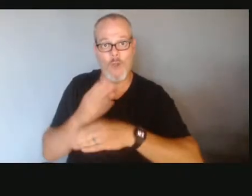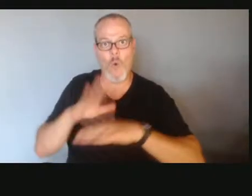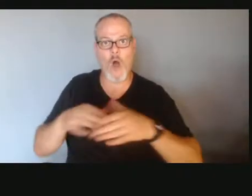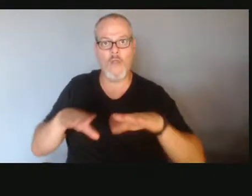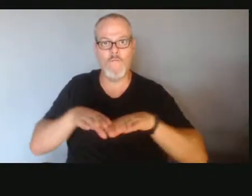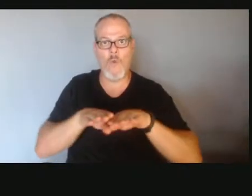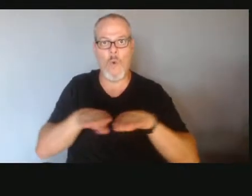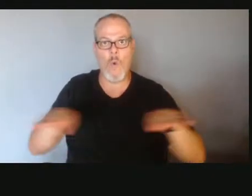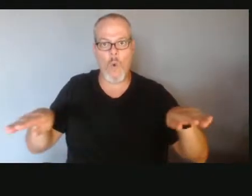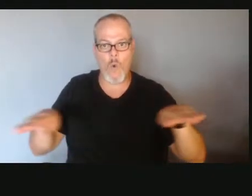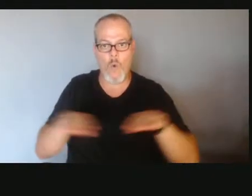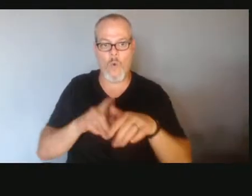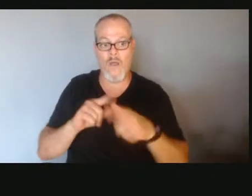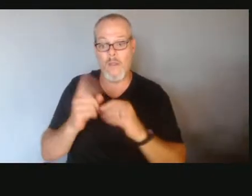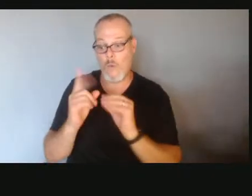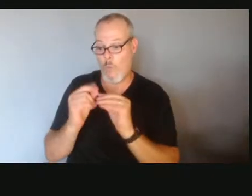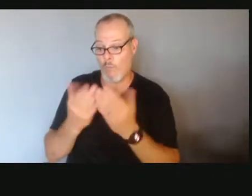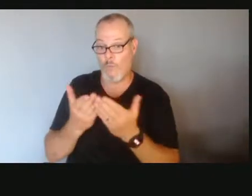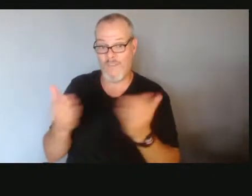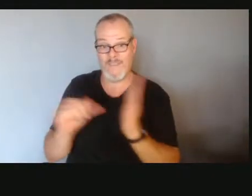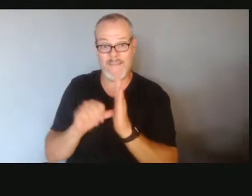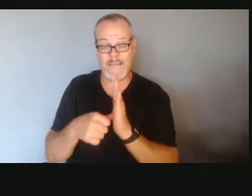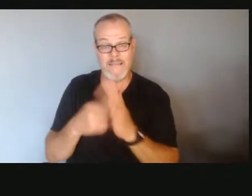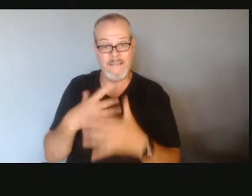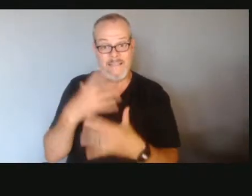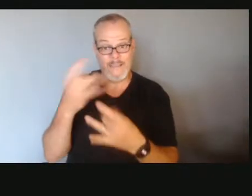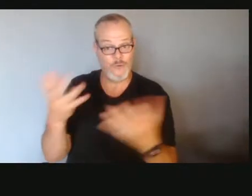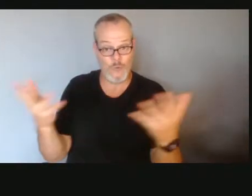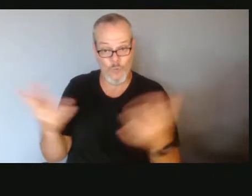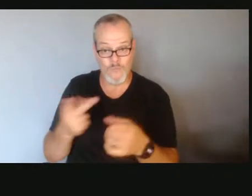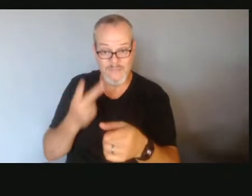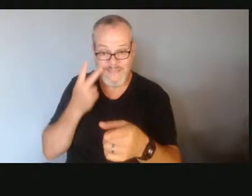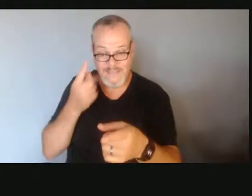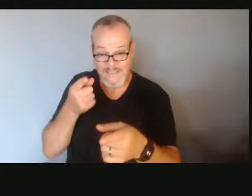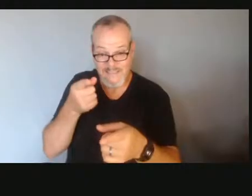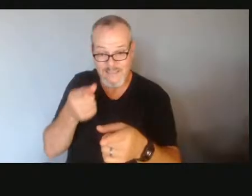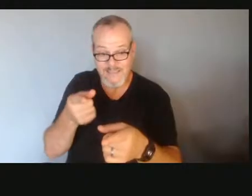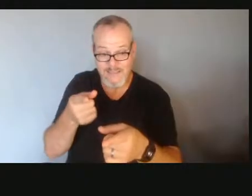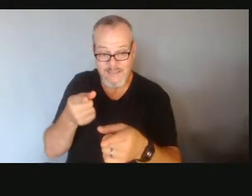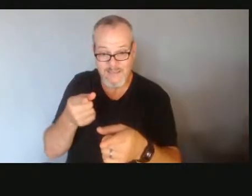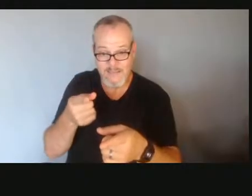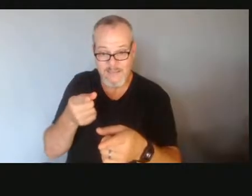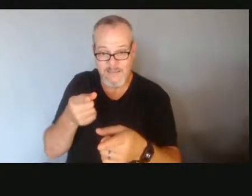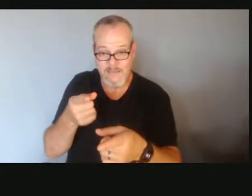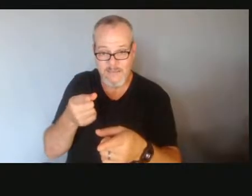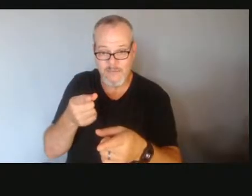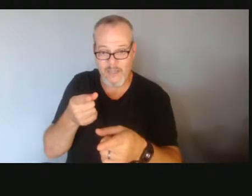perhaps one of the more interesting things to me is when you do see more coherent signals like this